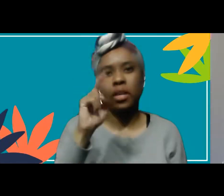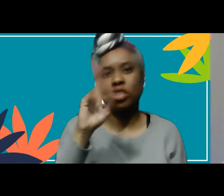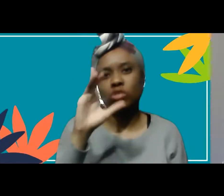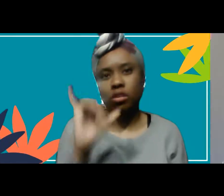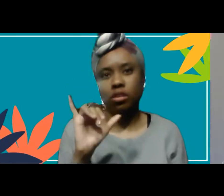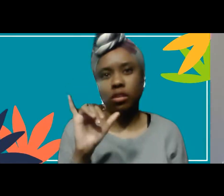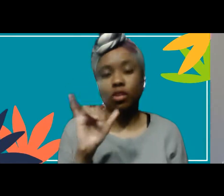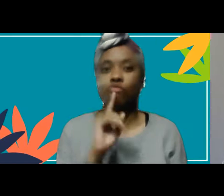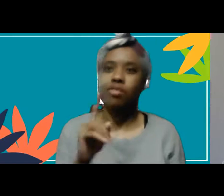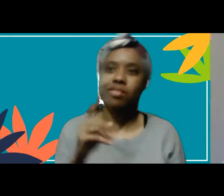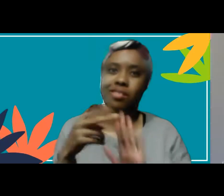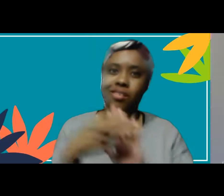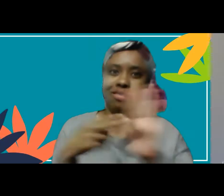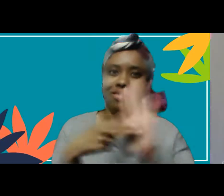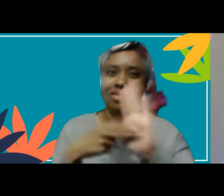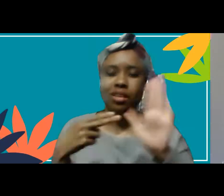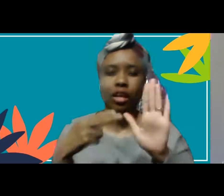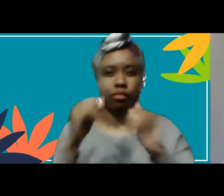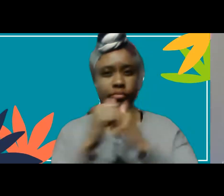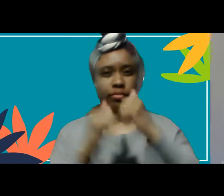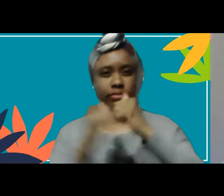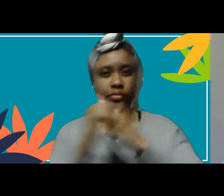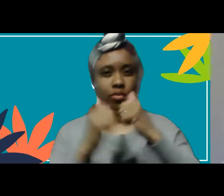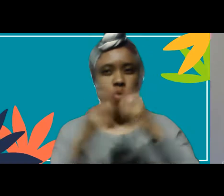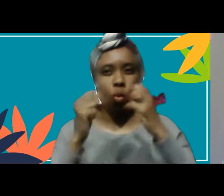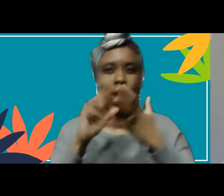the structures that we wanted to abolish.